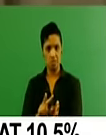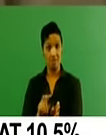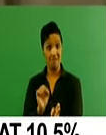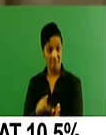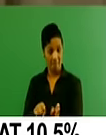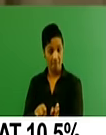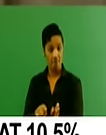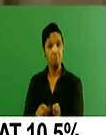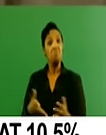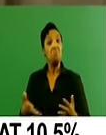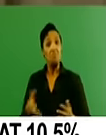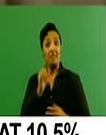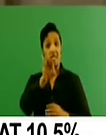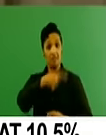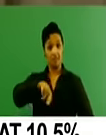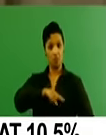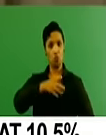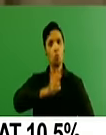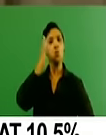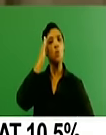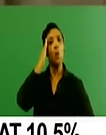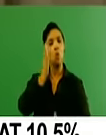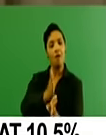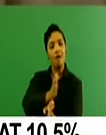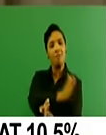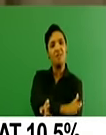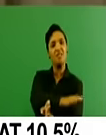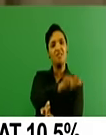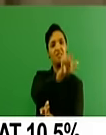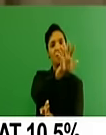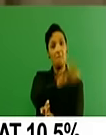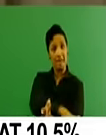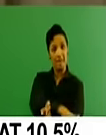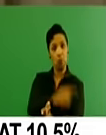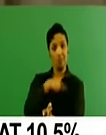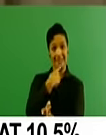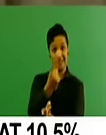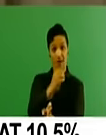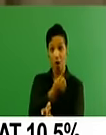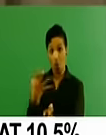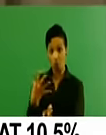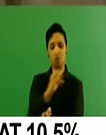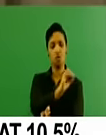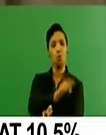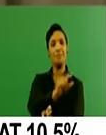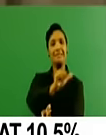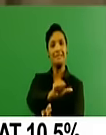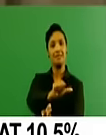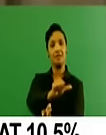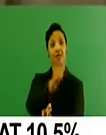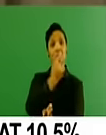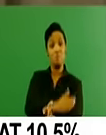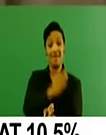For us to achieve growth that we had at the previous MPC, which was 0.6, we would need to grow by